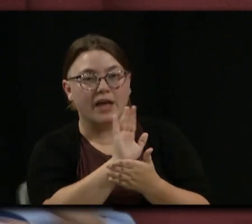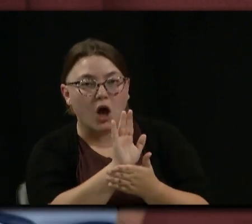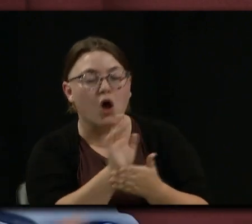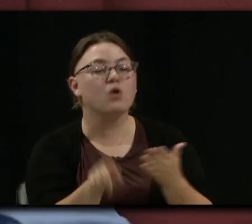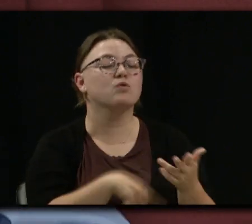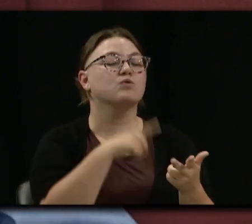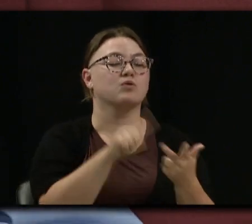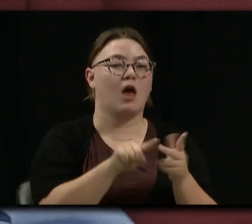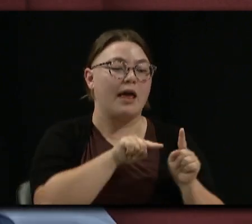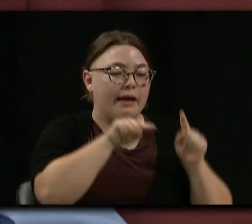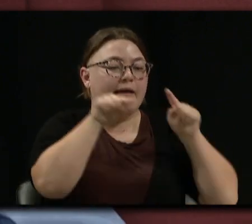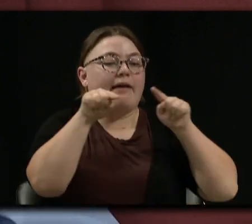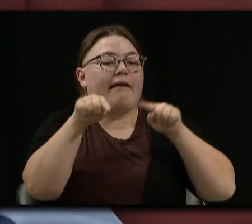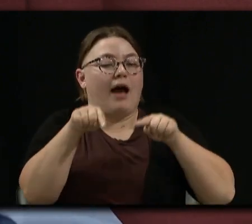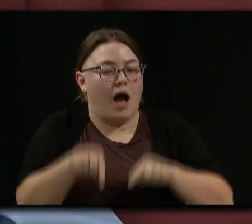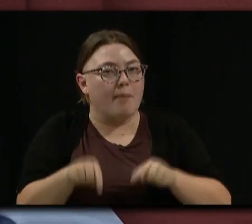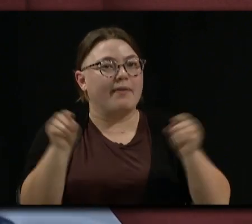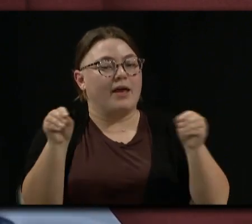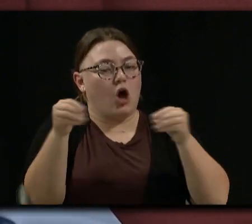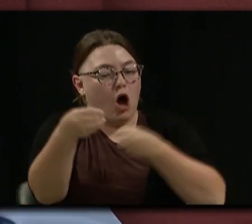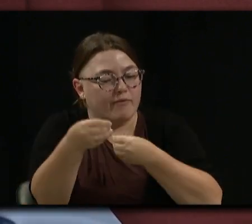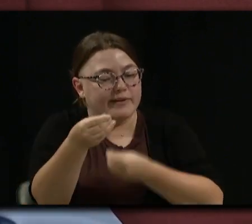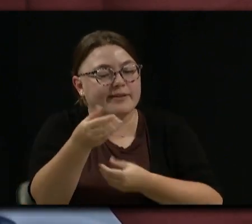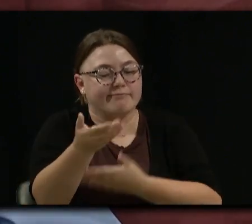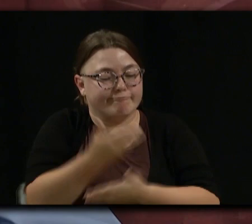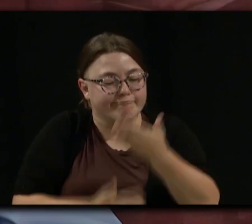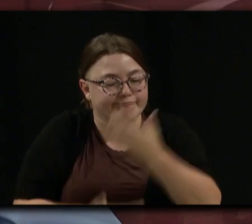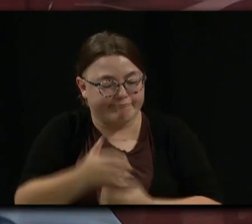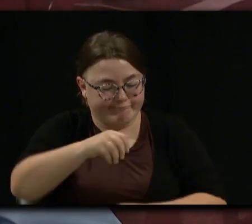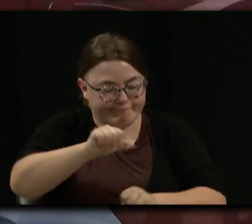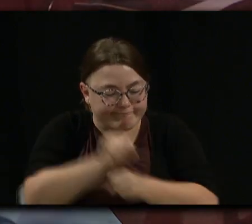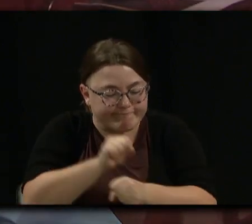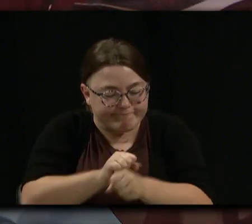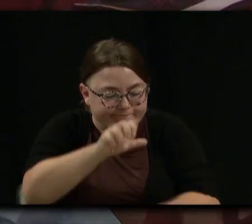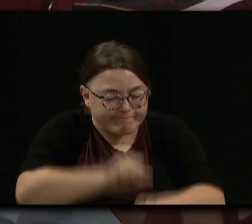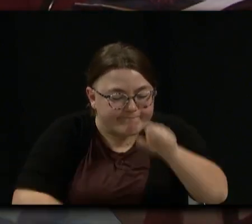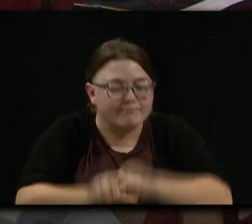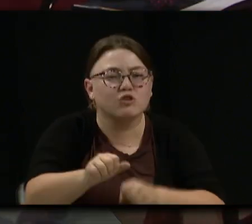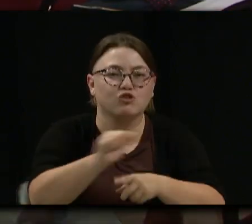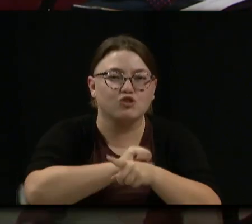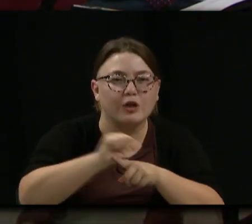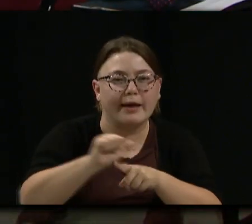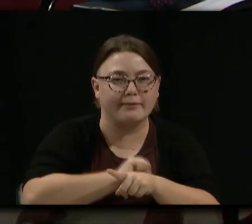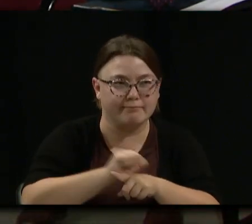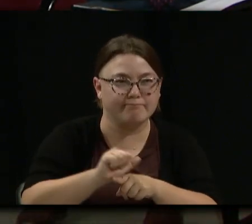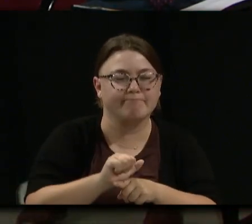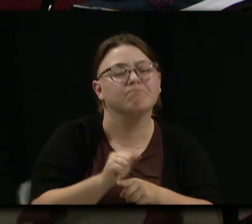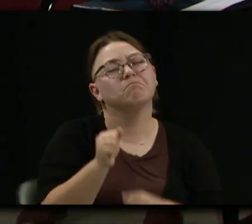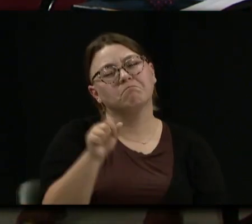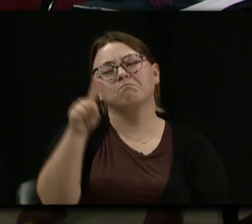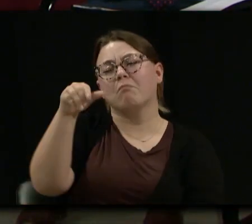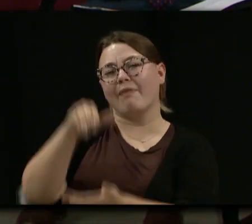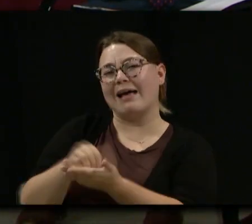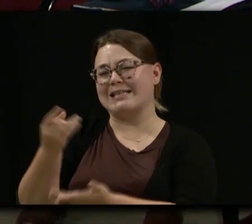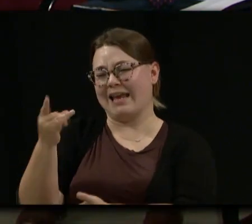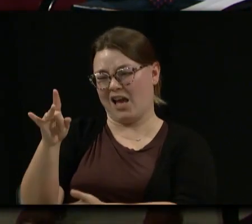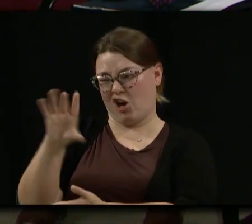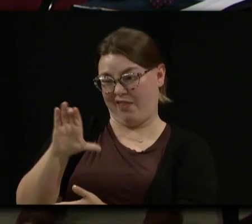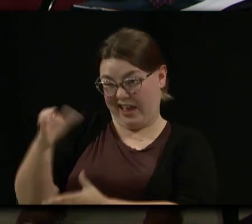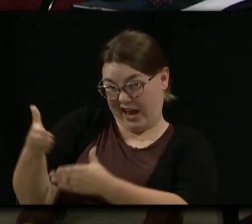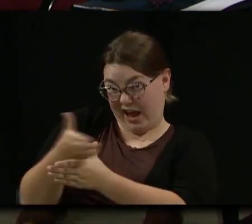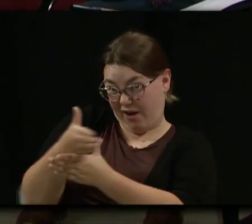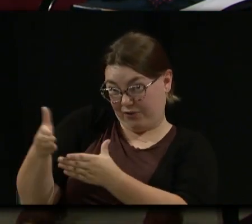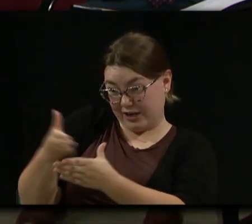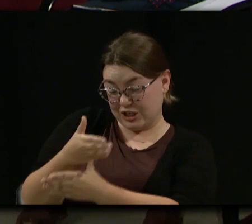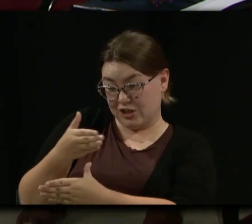to do hands-on training as well with the equipment. Good. So 1,800, would you say that that's average, or do you think that there was